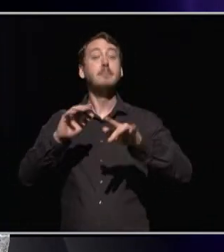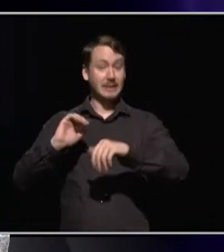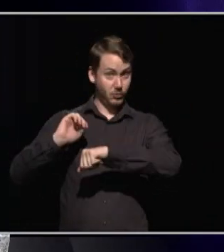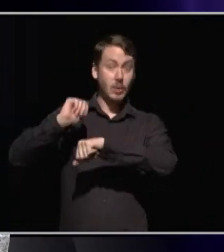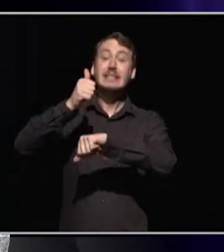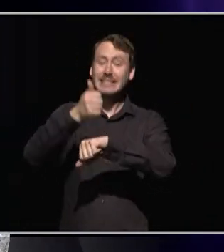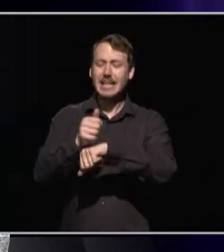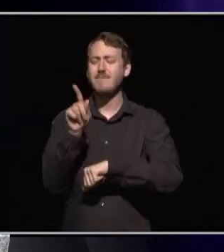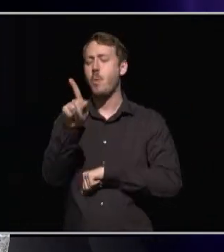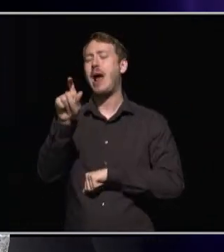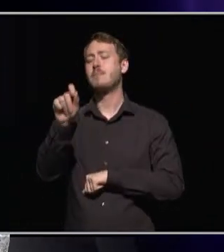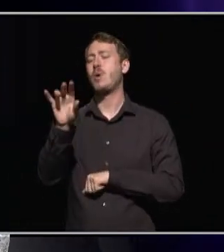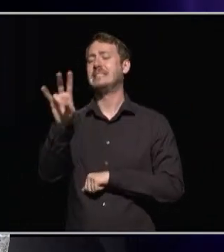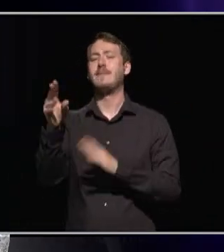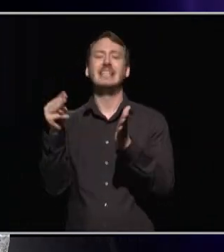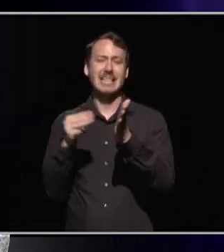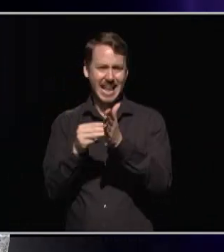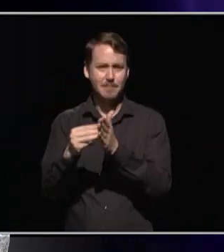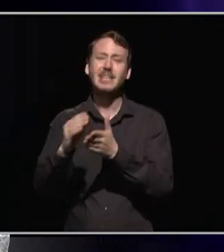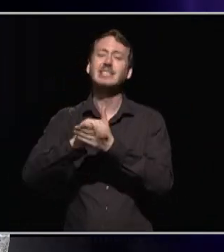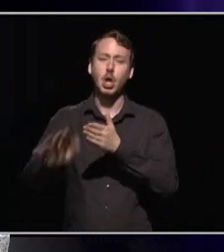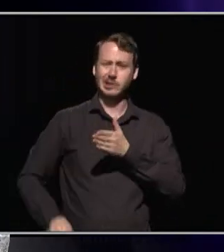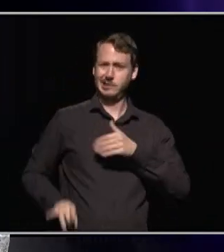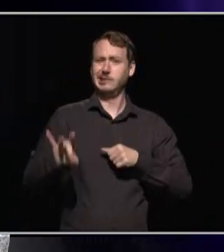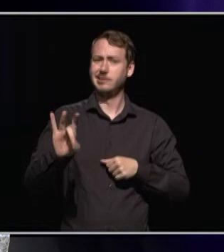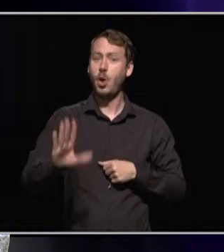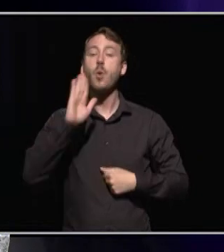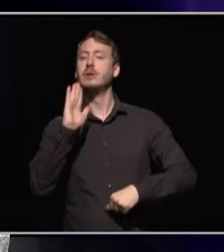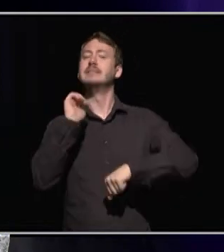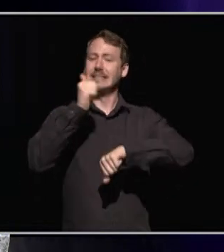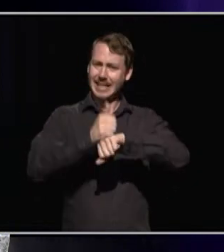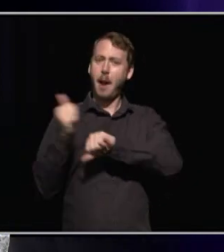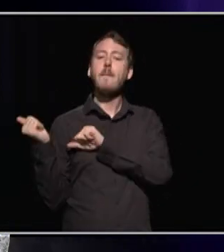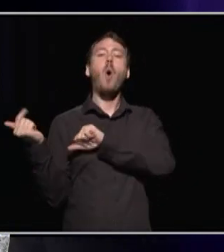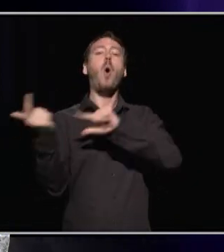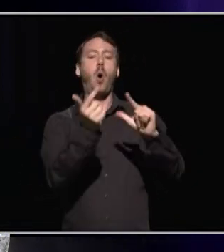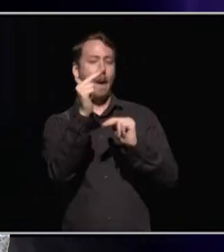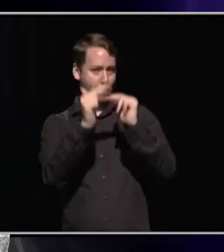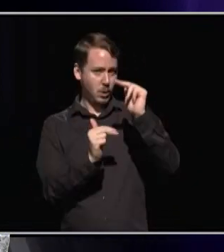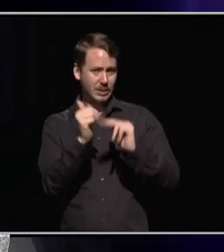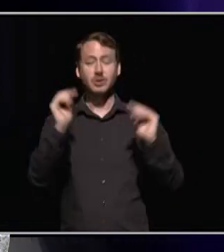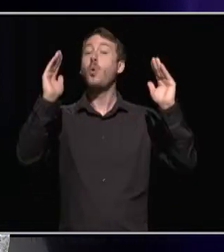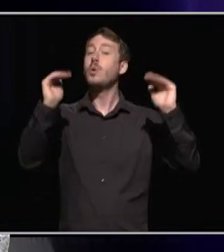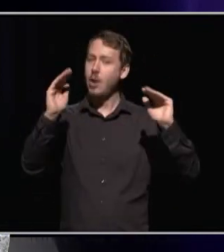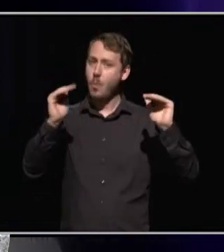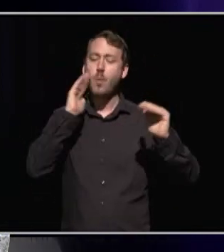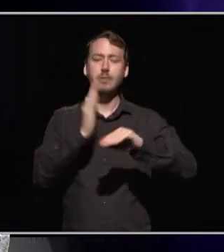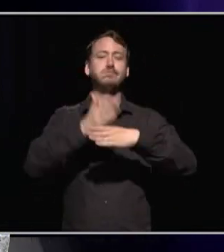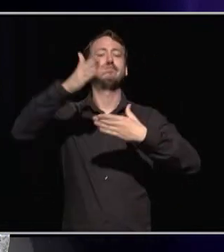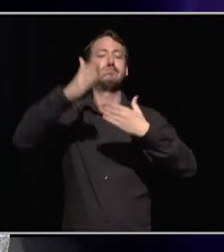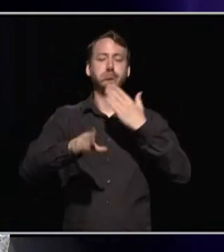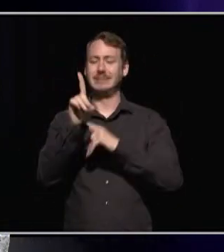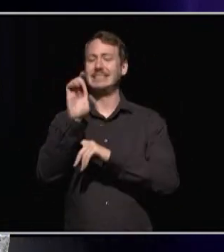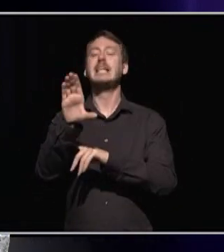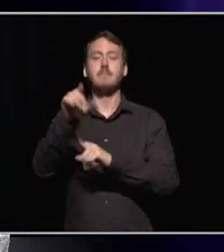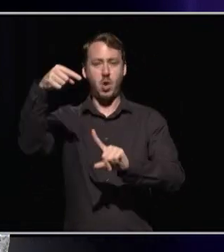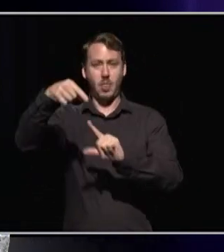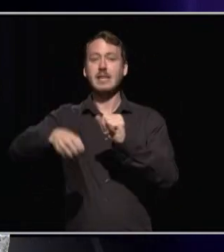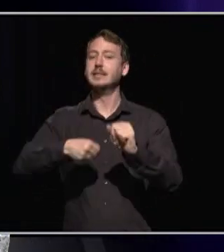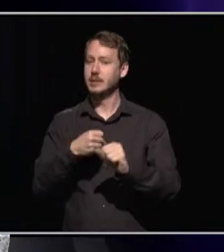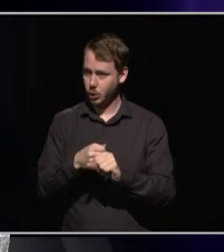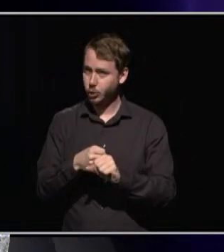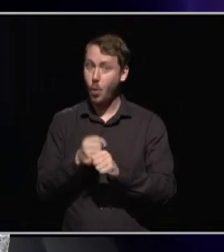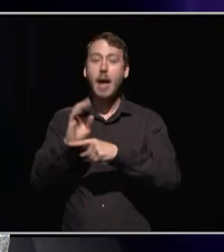installing that in all of our buildings. We hope to have them all completed by December of this year. So